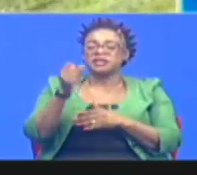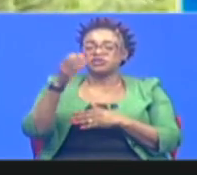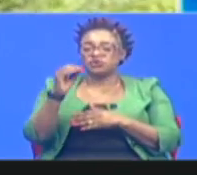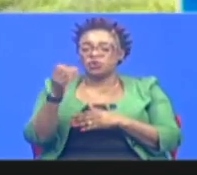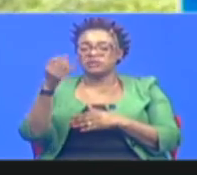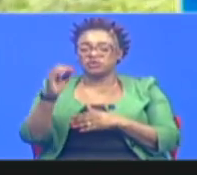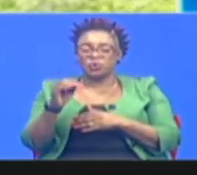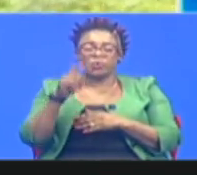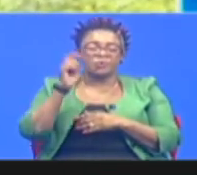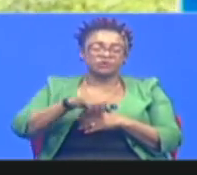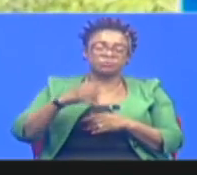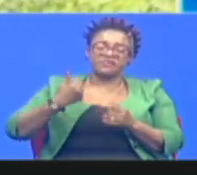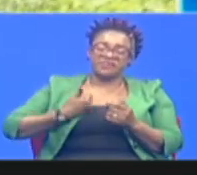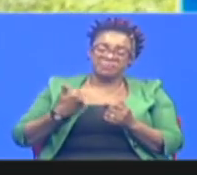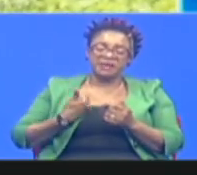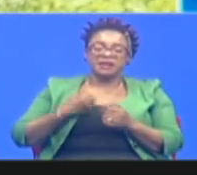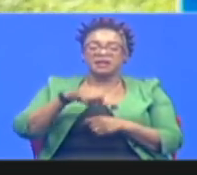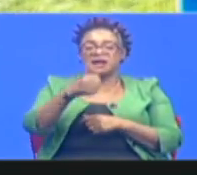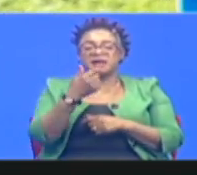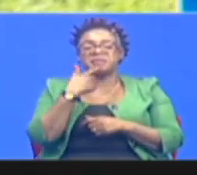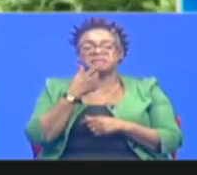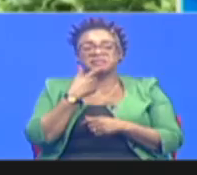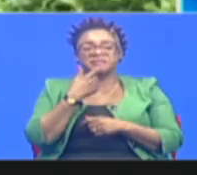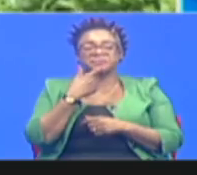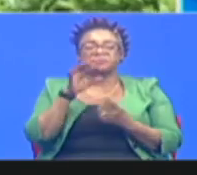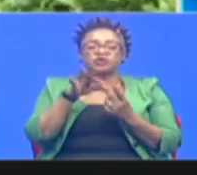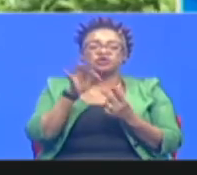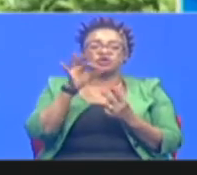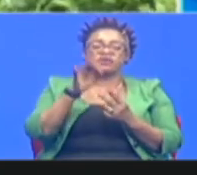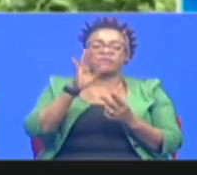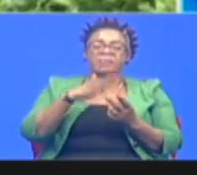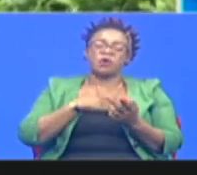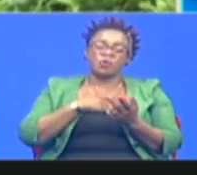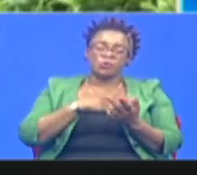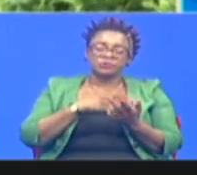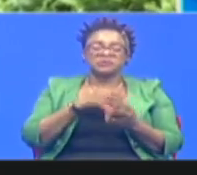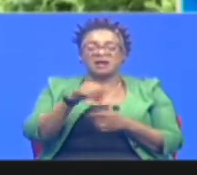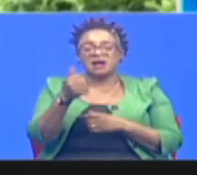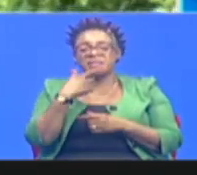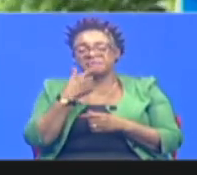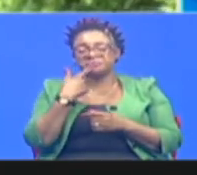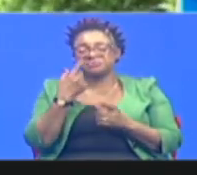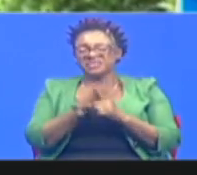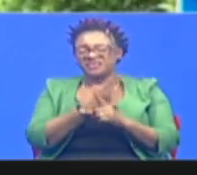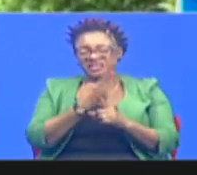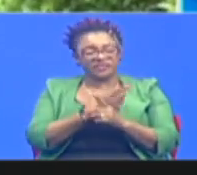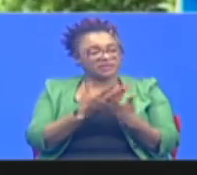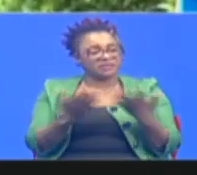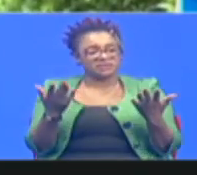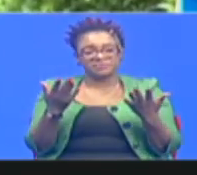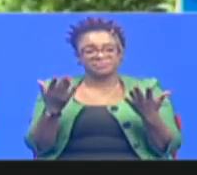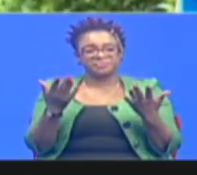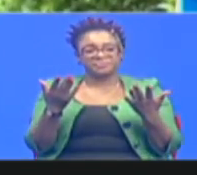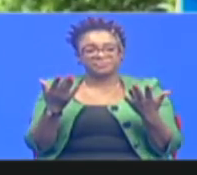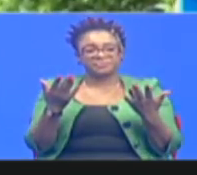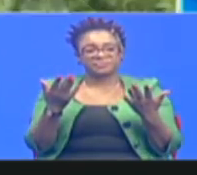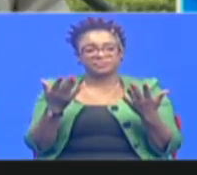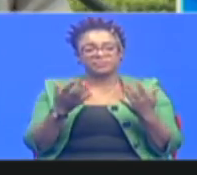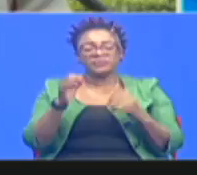female, others saying it should be a choice of my own, and so forth. So there are a number of things, and restructuring of the